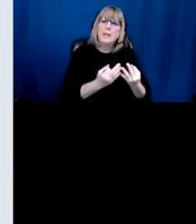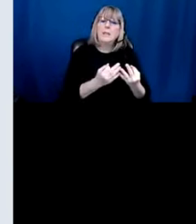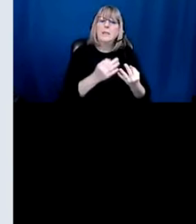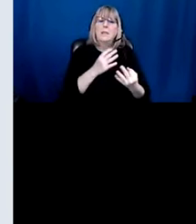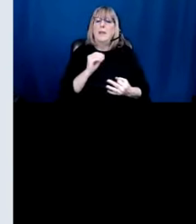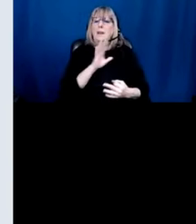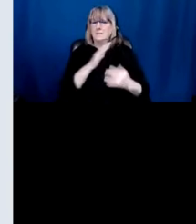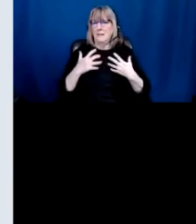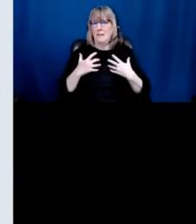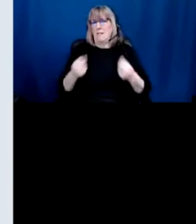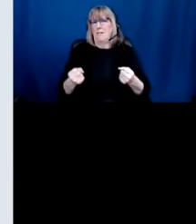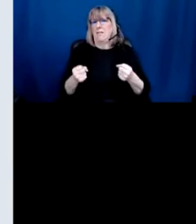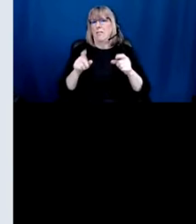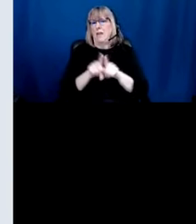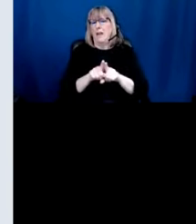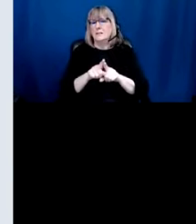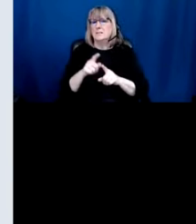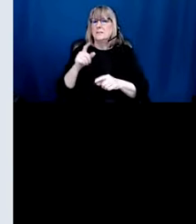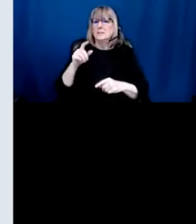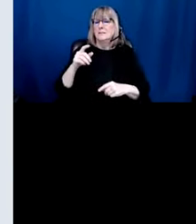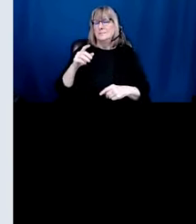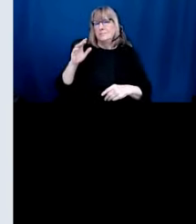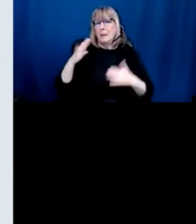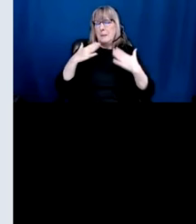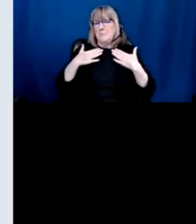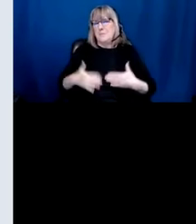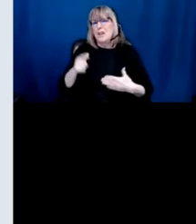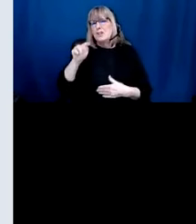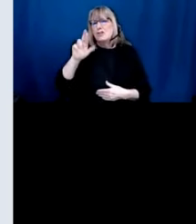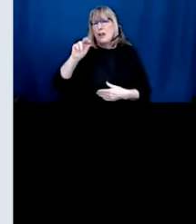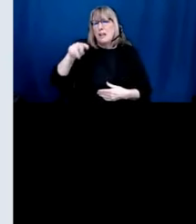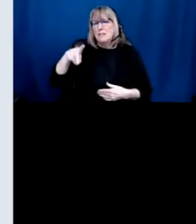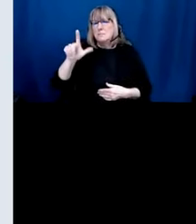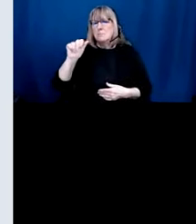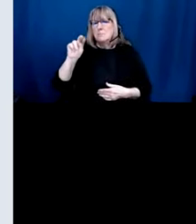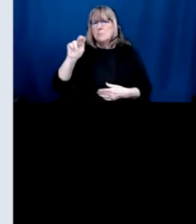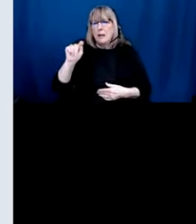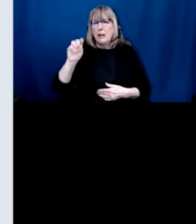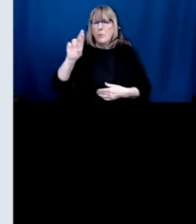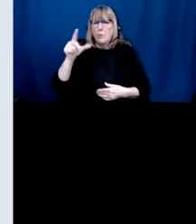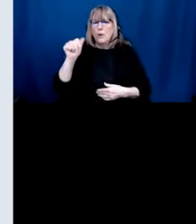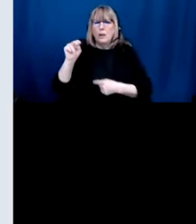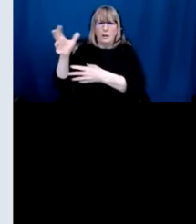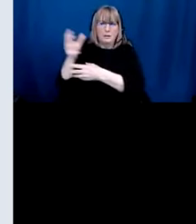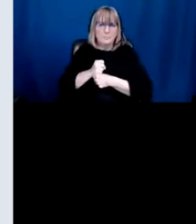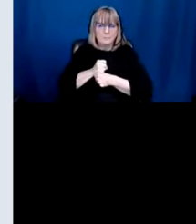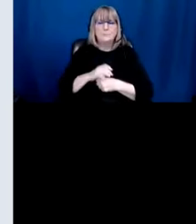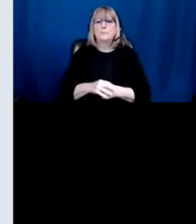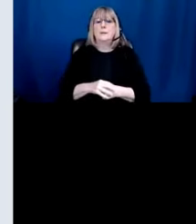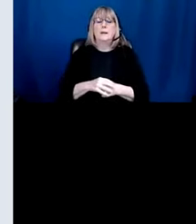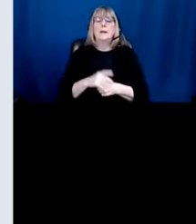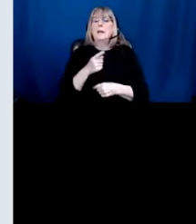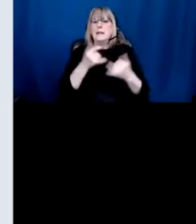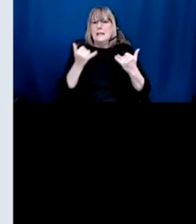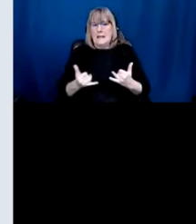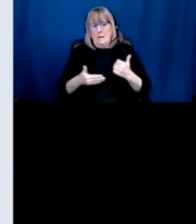préstamos de quincena. Our navigator has connected him to various resources and is currently helping